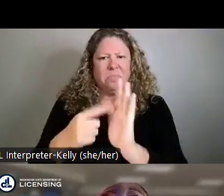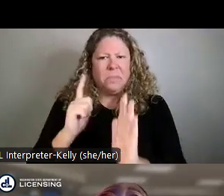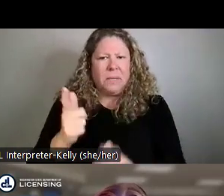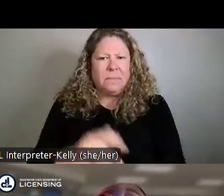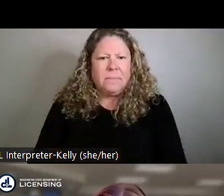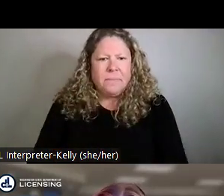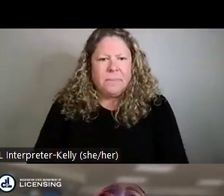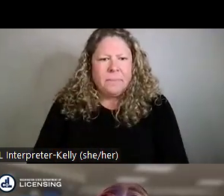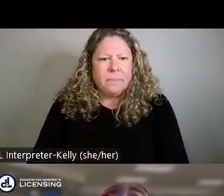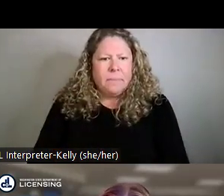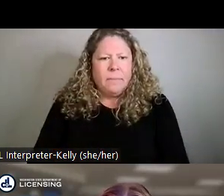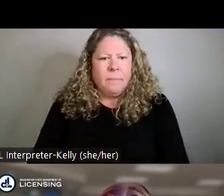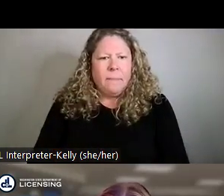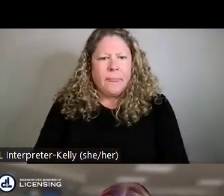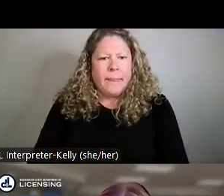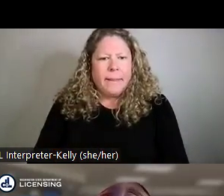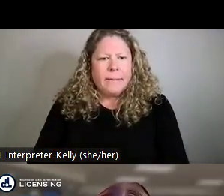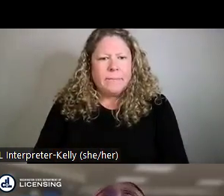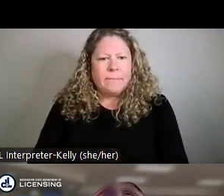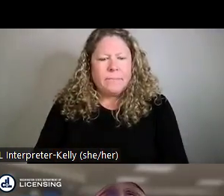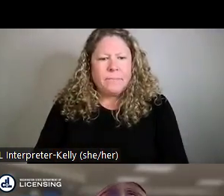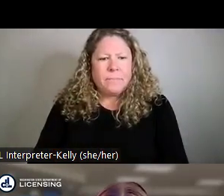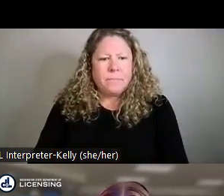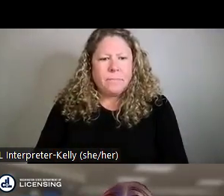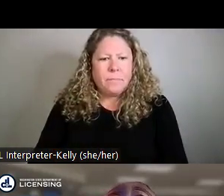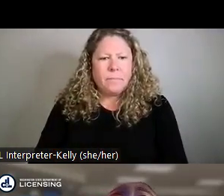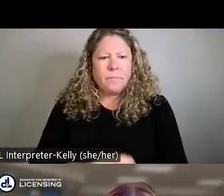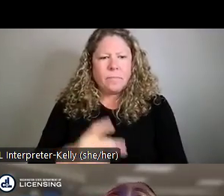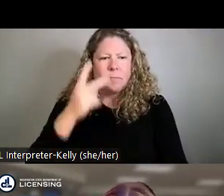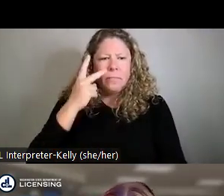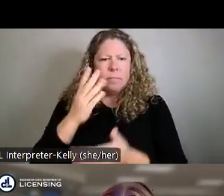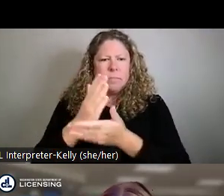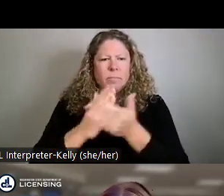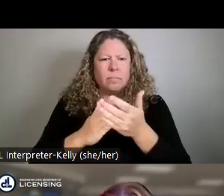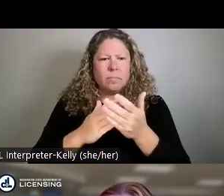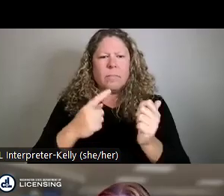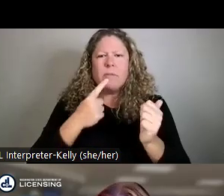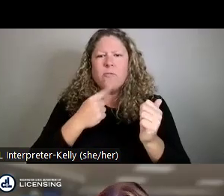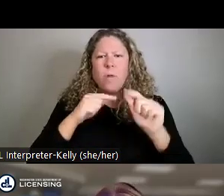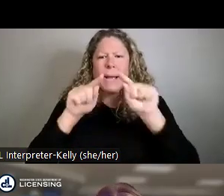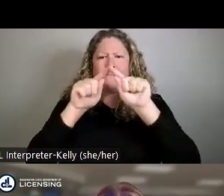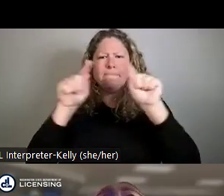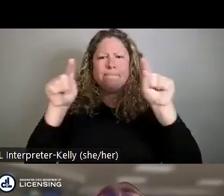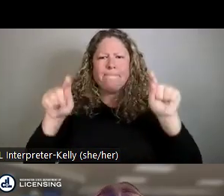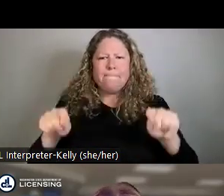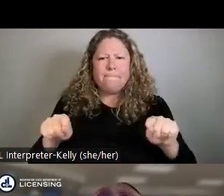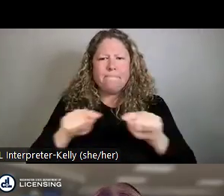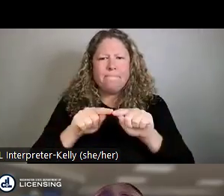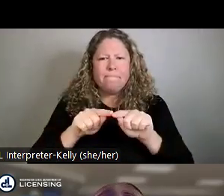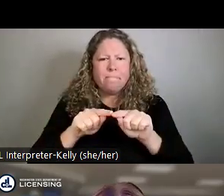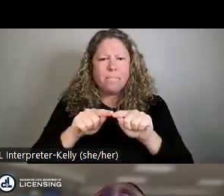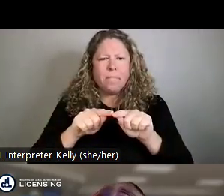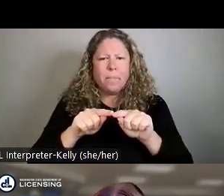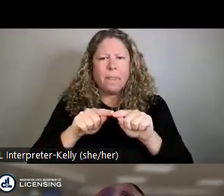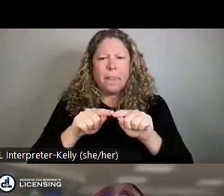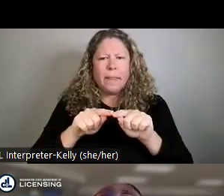I also want to quickly call out, you'll notice that some of these steps are highlighted in red. These are steps which some